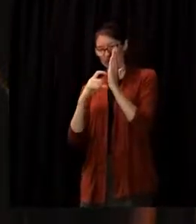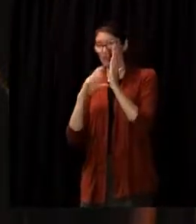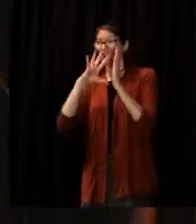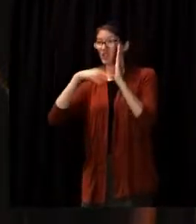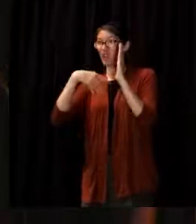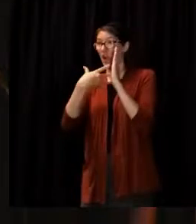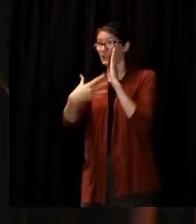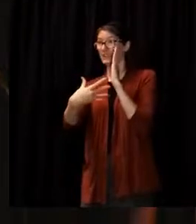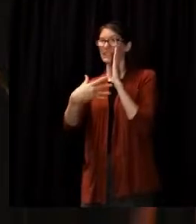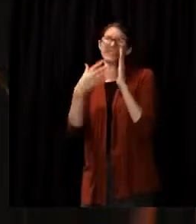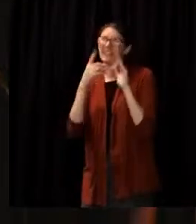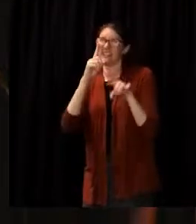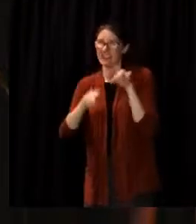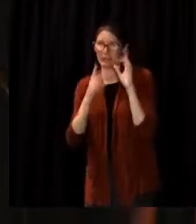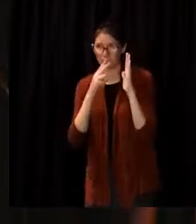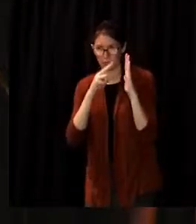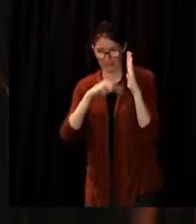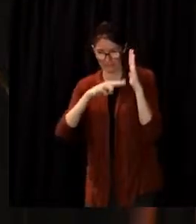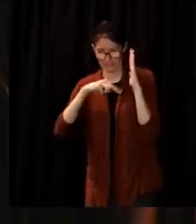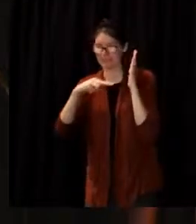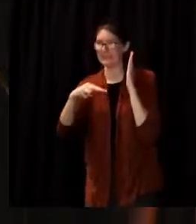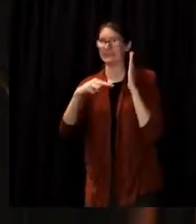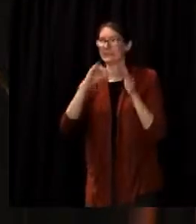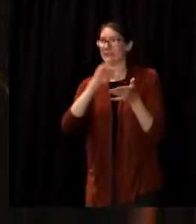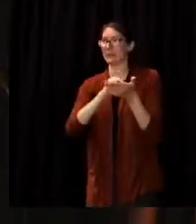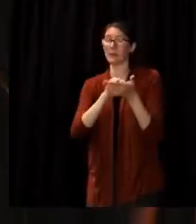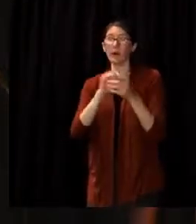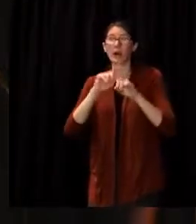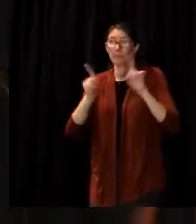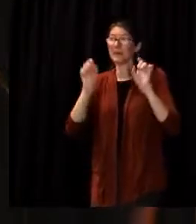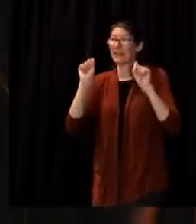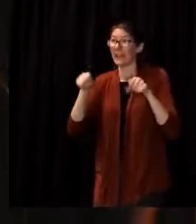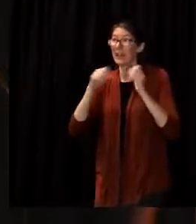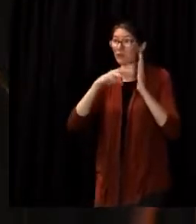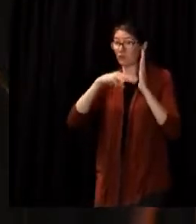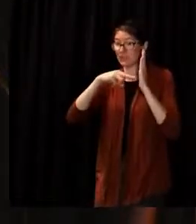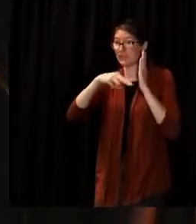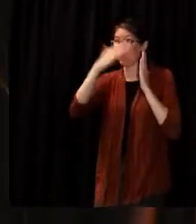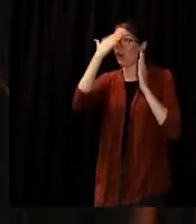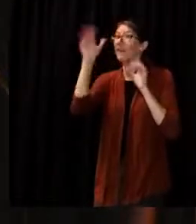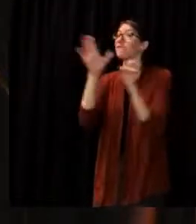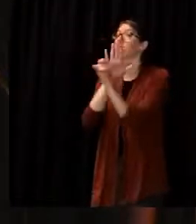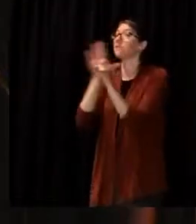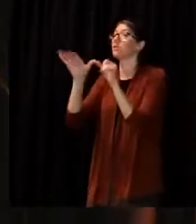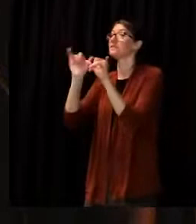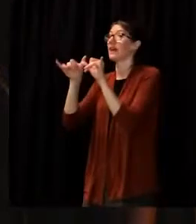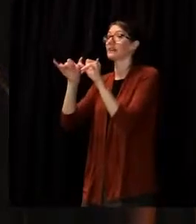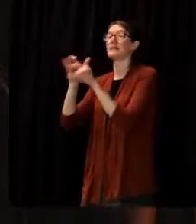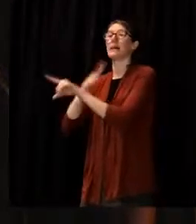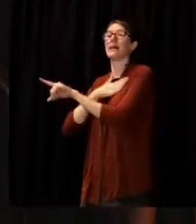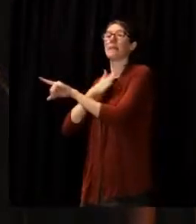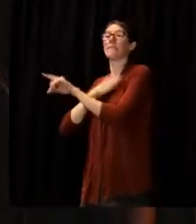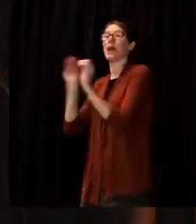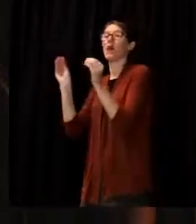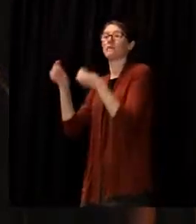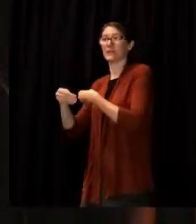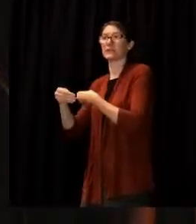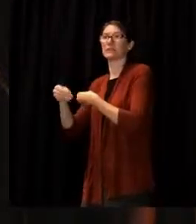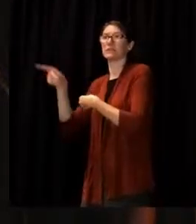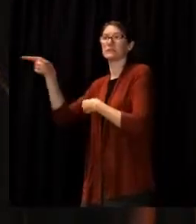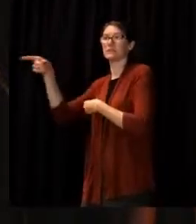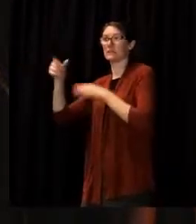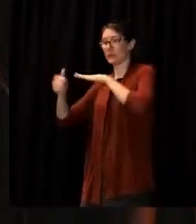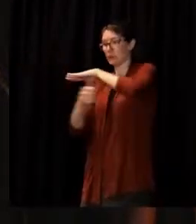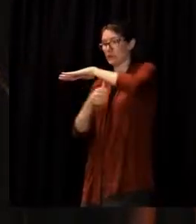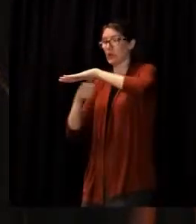color. You can't read what's on there. But you can read them because they're in full size down by my office. And you want to see some of the tasks,